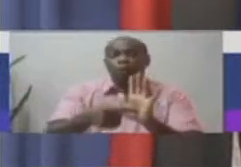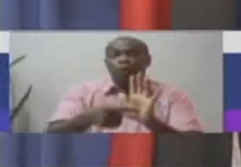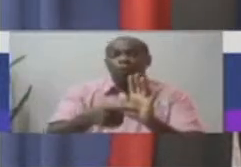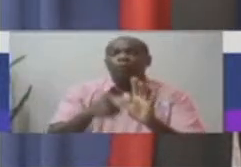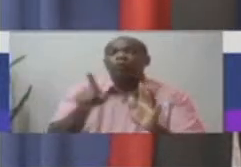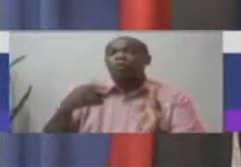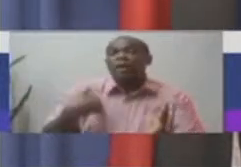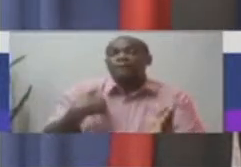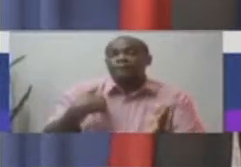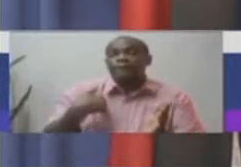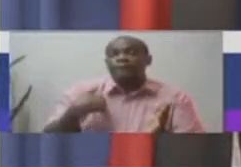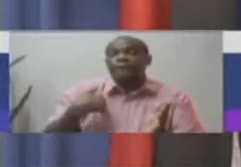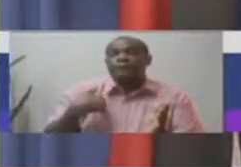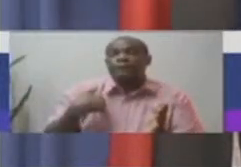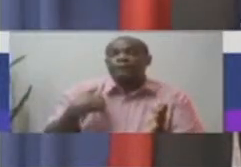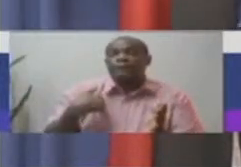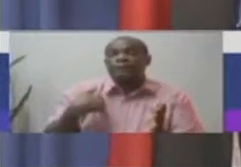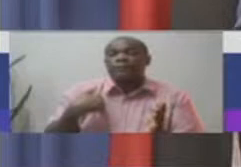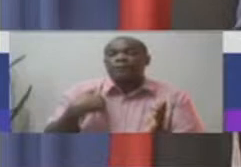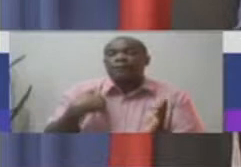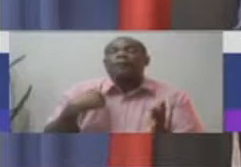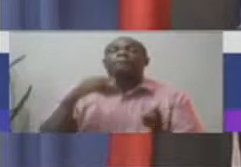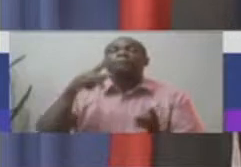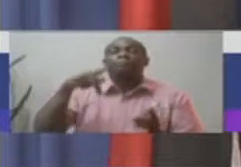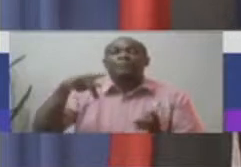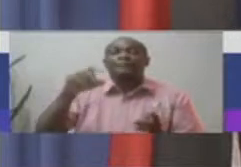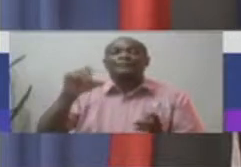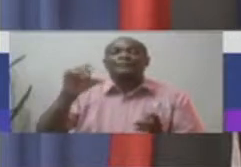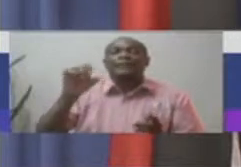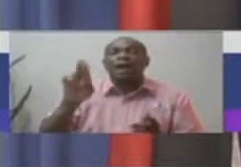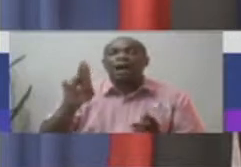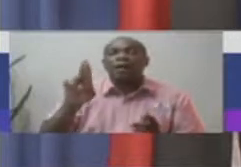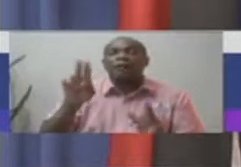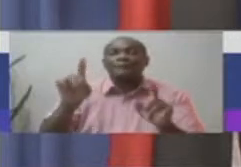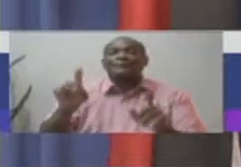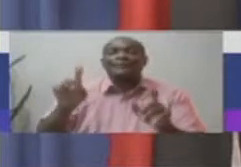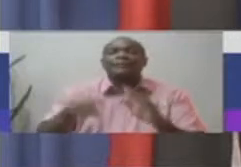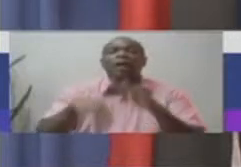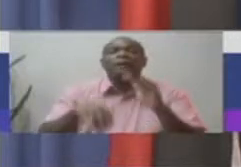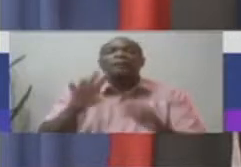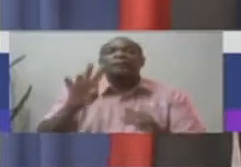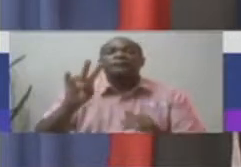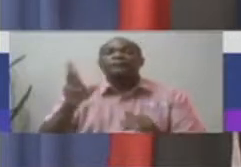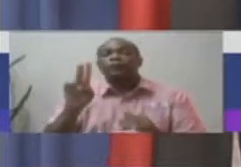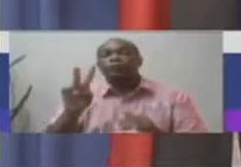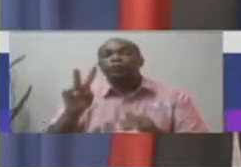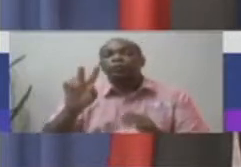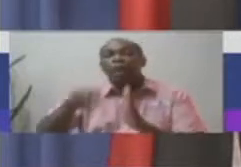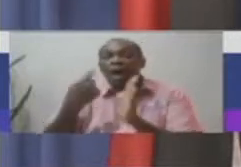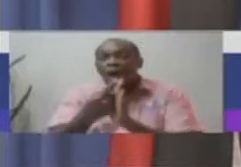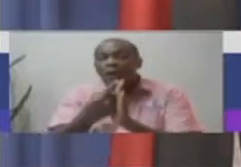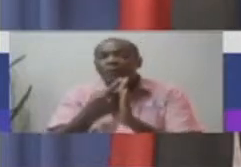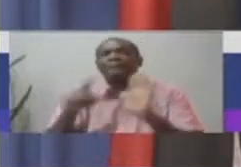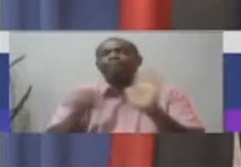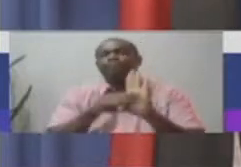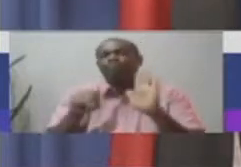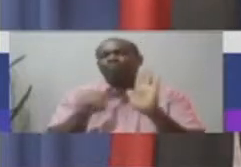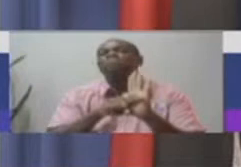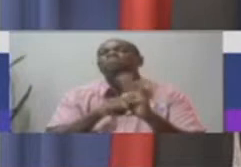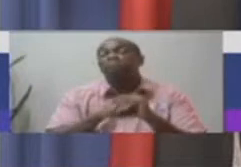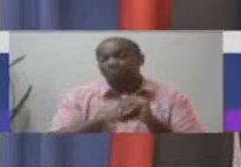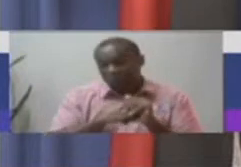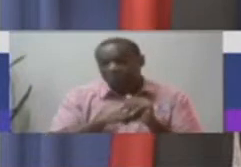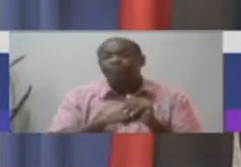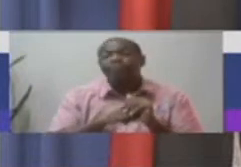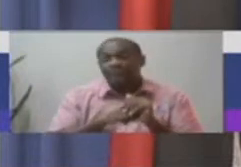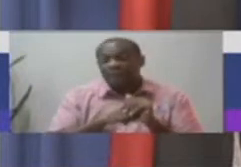proof of a PCR test no older than 72 hours. And the state-supervised quarantine would be